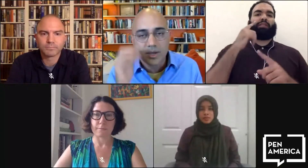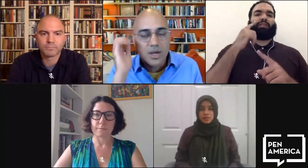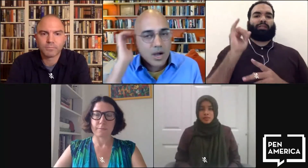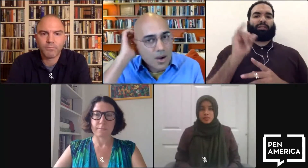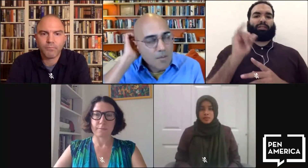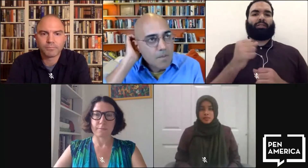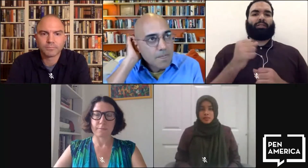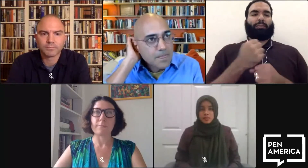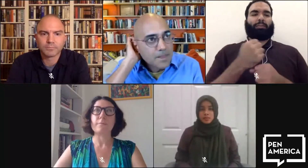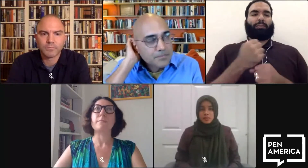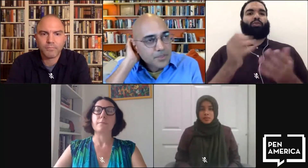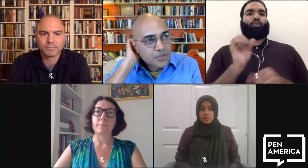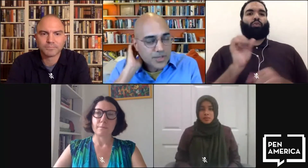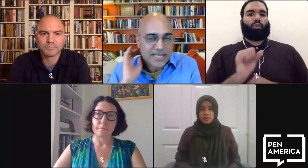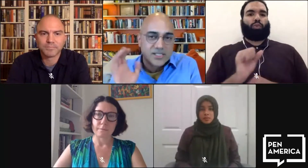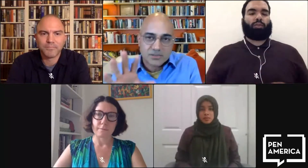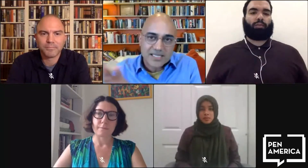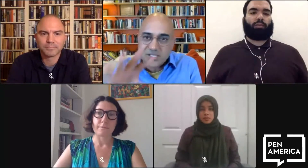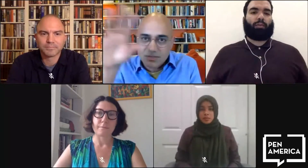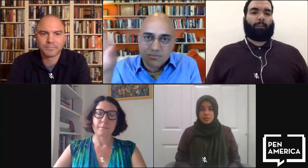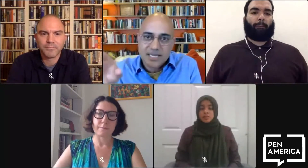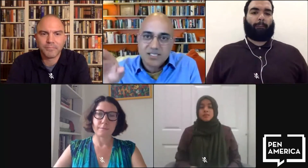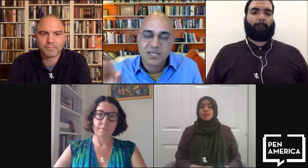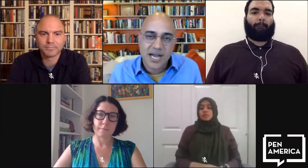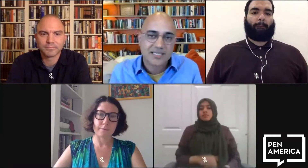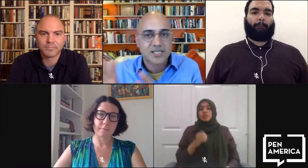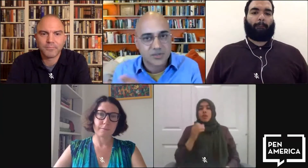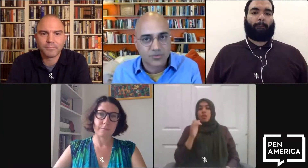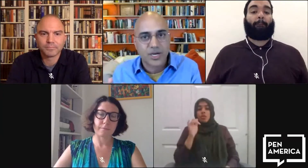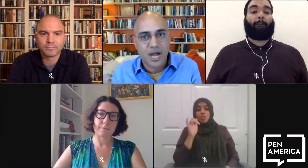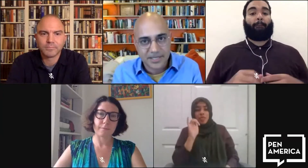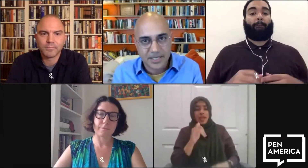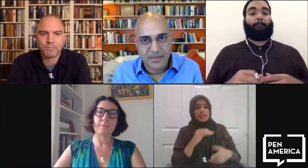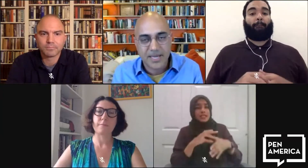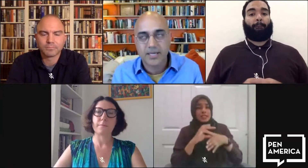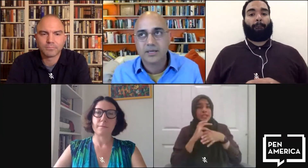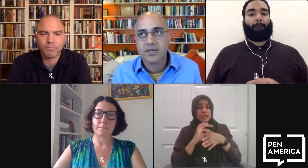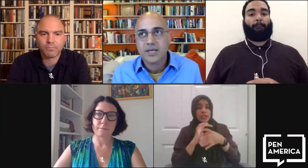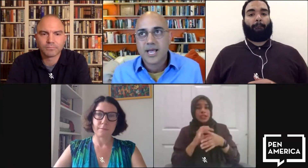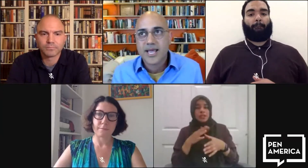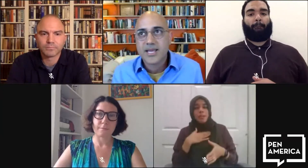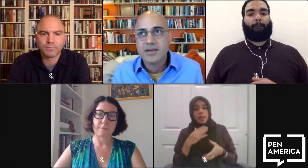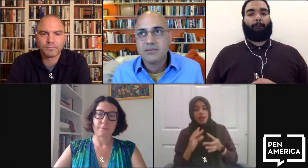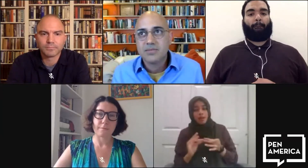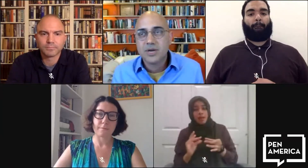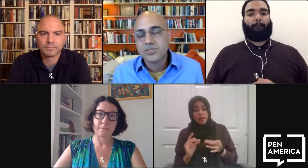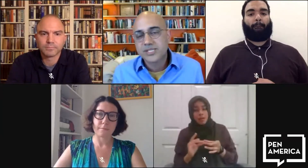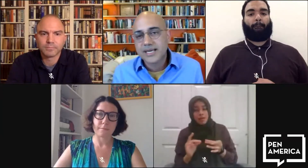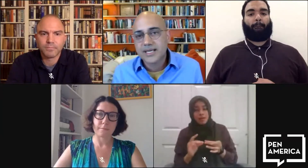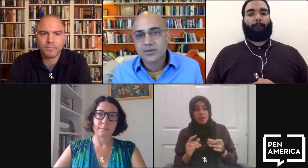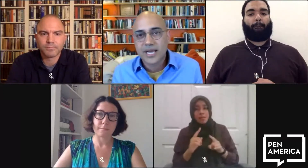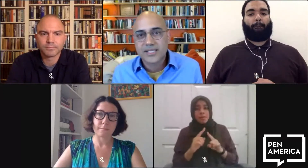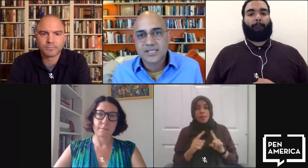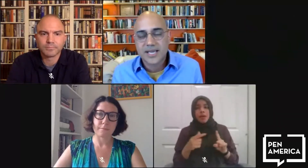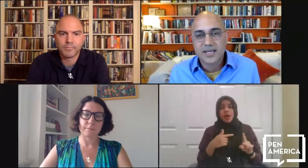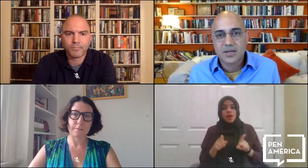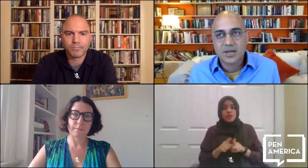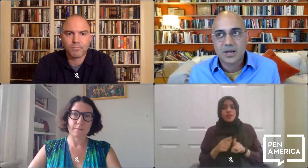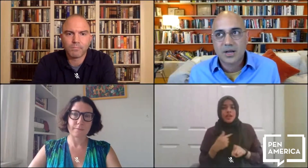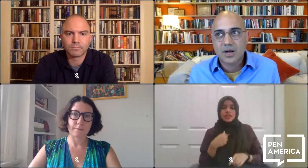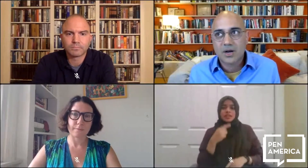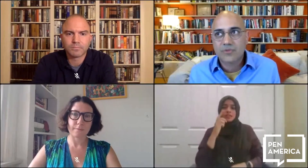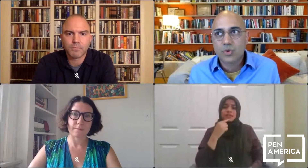work. So that's the context of the comment that I made. And then, secondarily, I'd